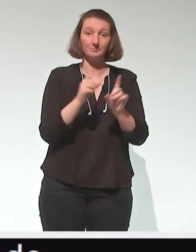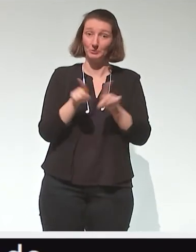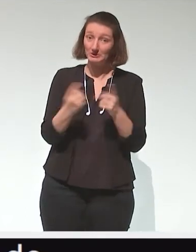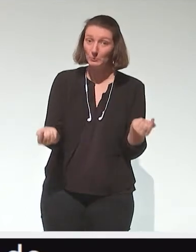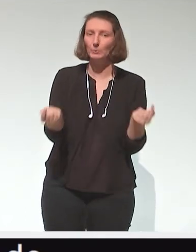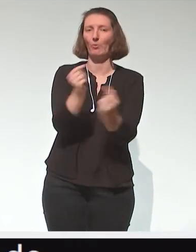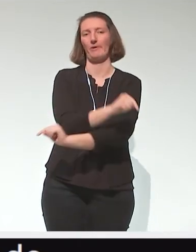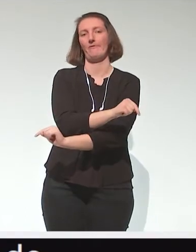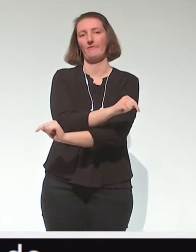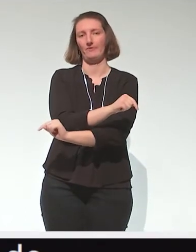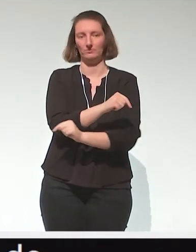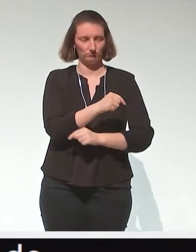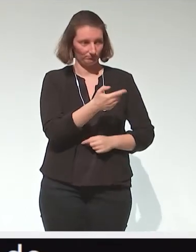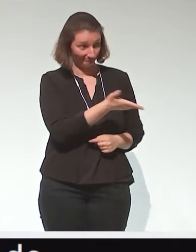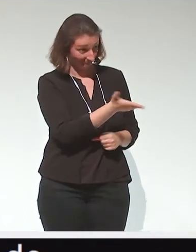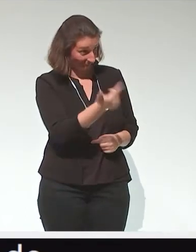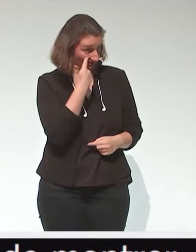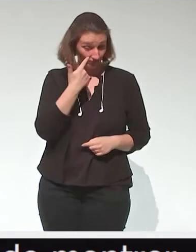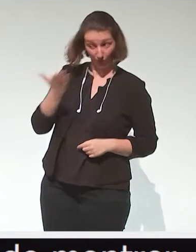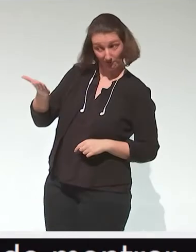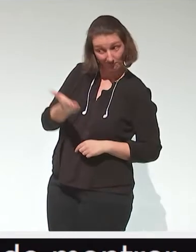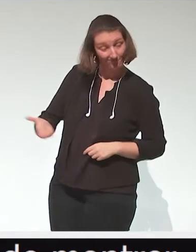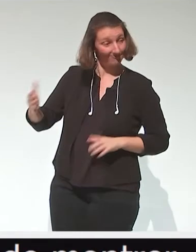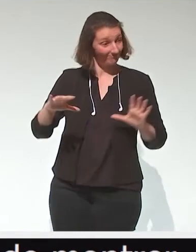and to show